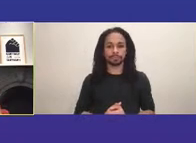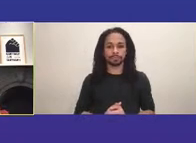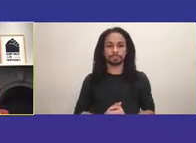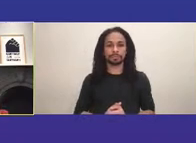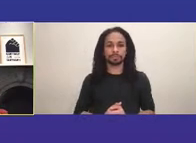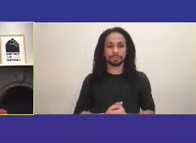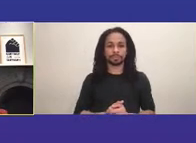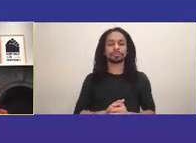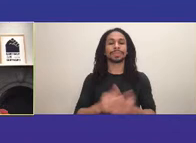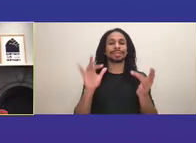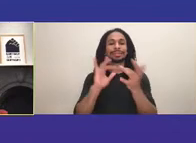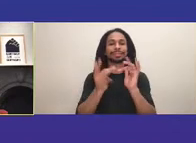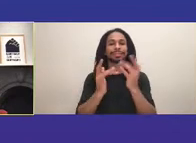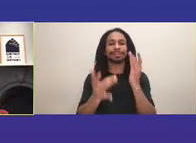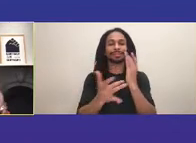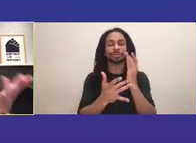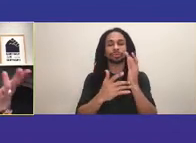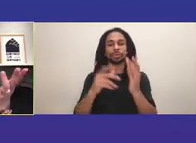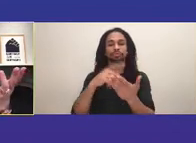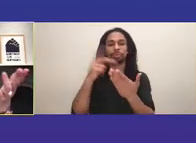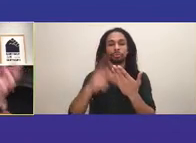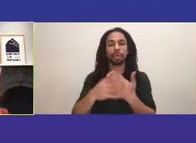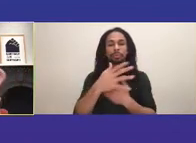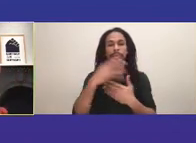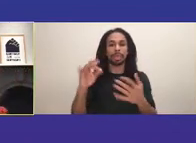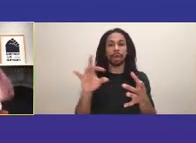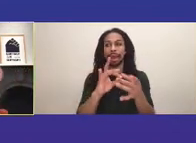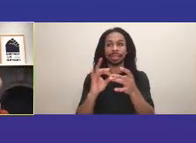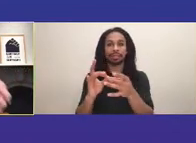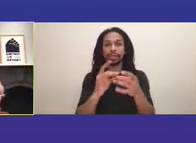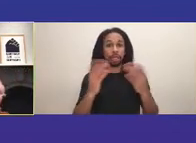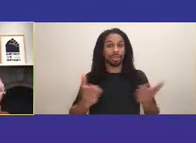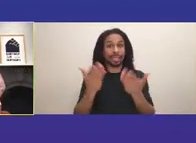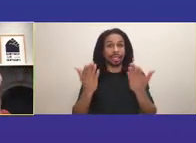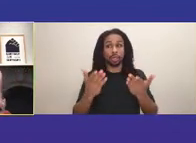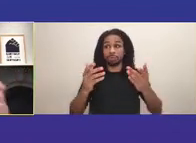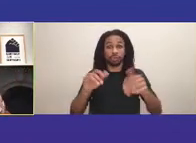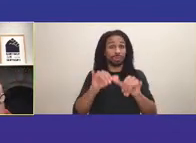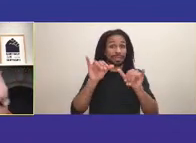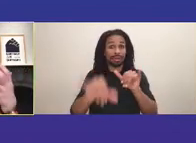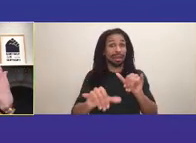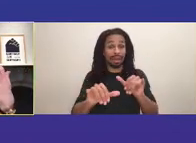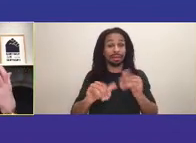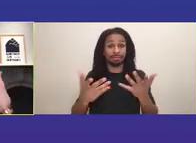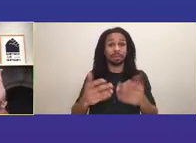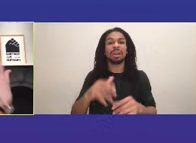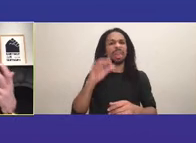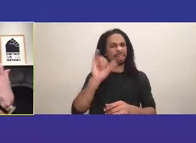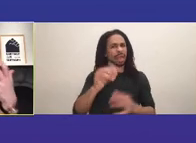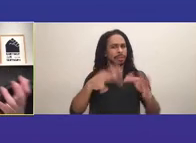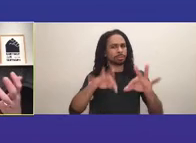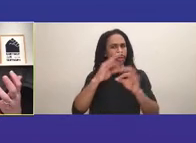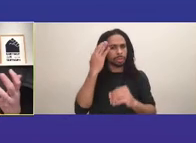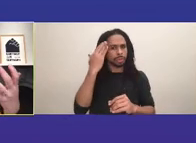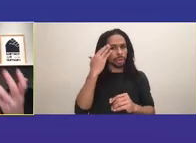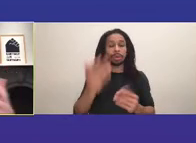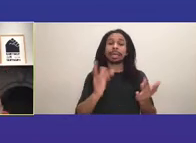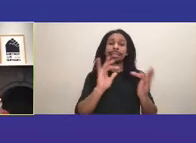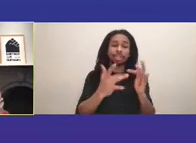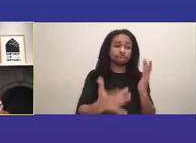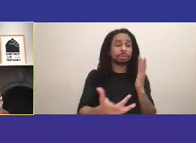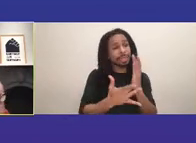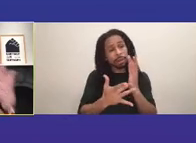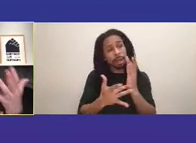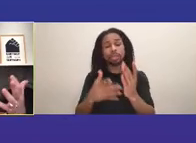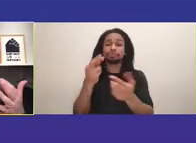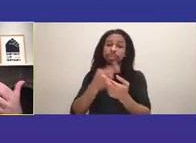Digital programs and connectivity are here to stay. This is an important finding because while digital and technology resources